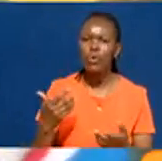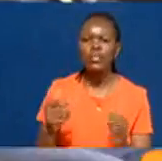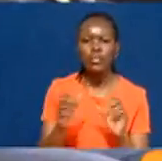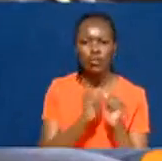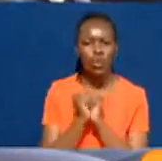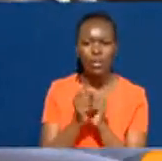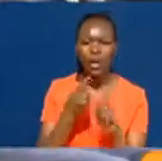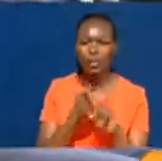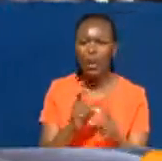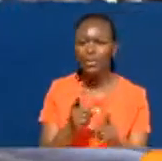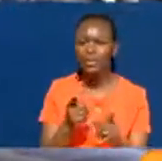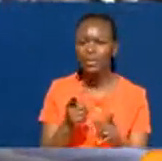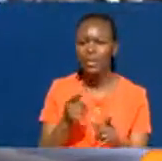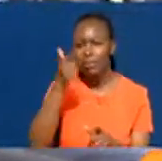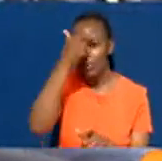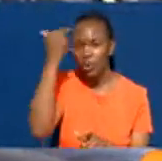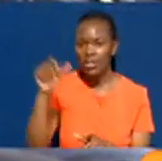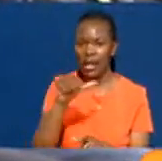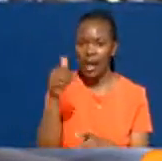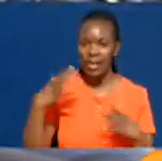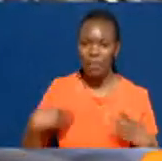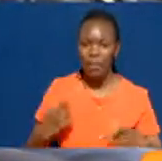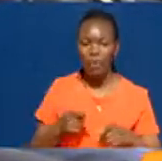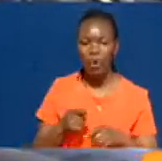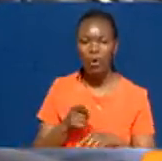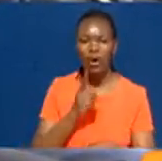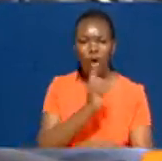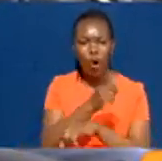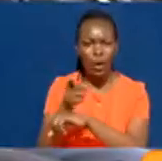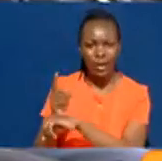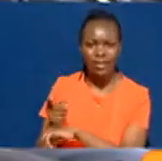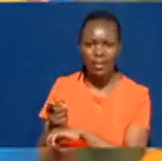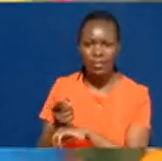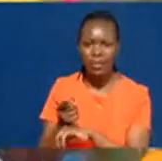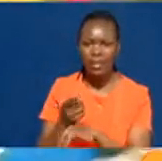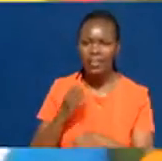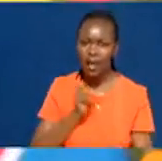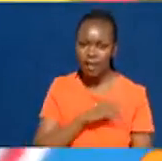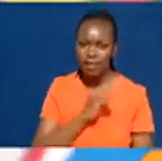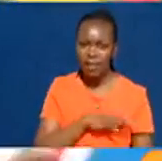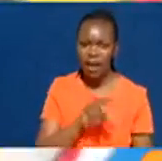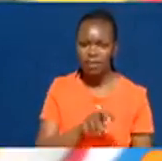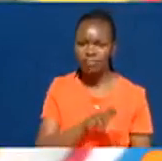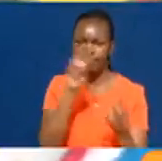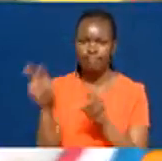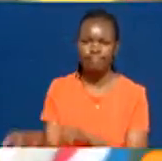happen. Now that we are breathing fresh air and freedom has arrived, they are now...